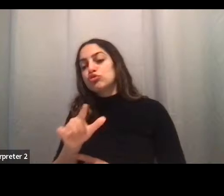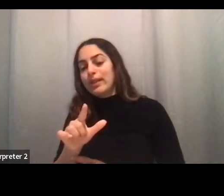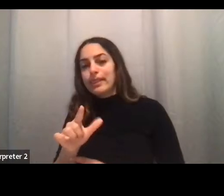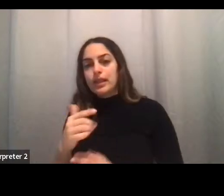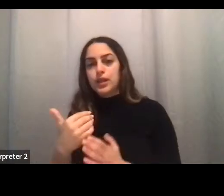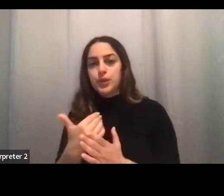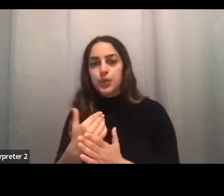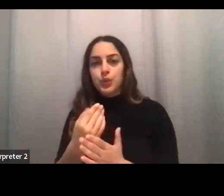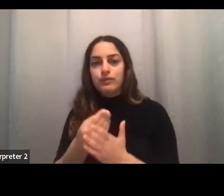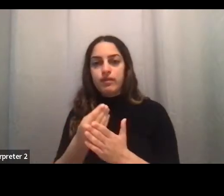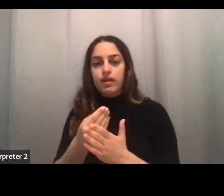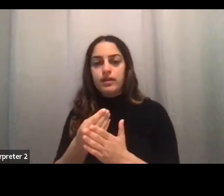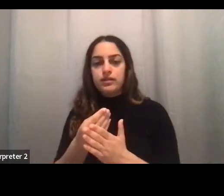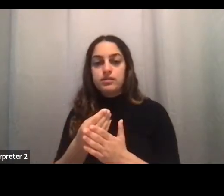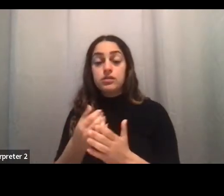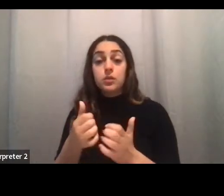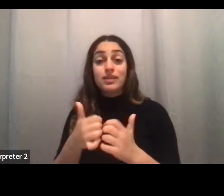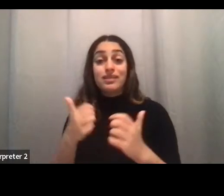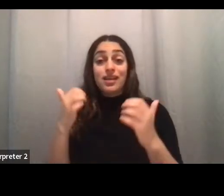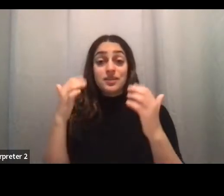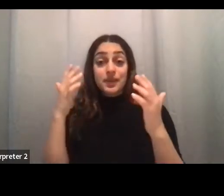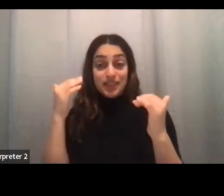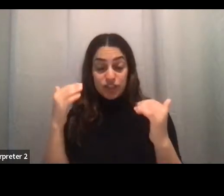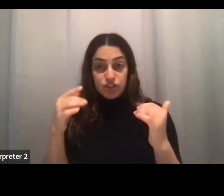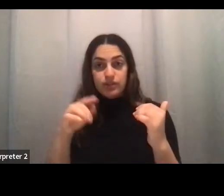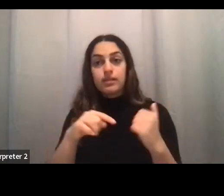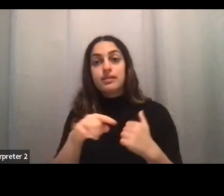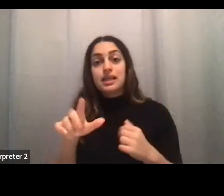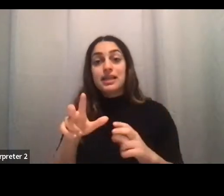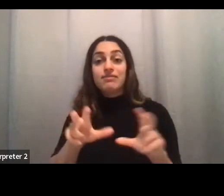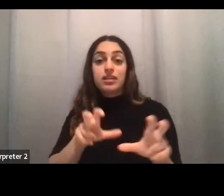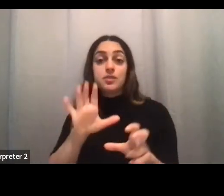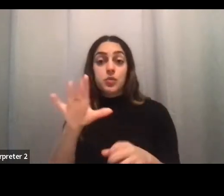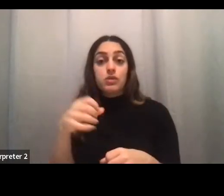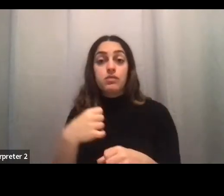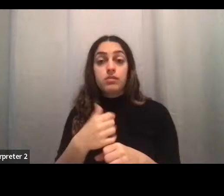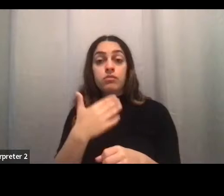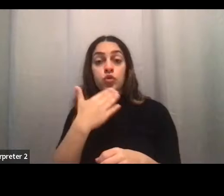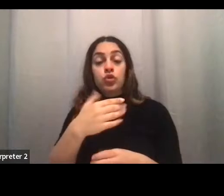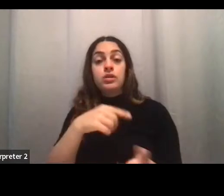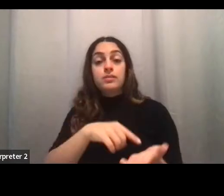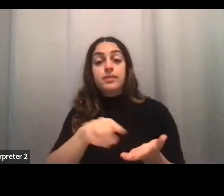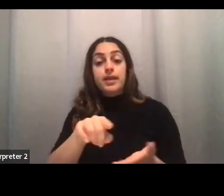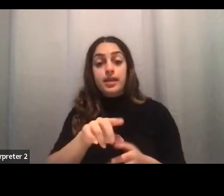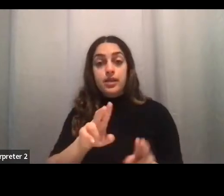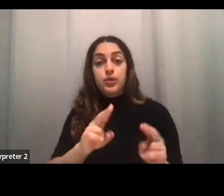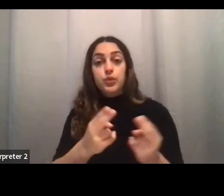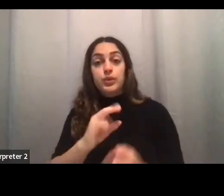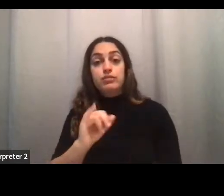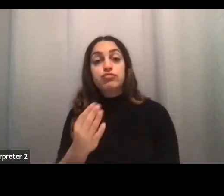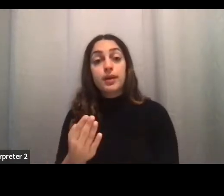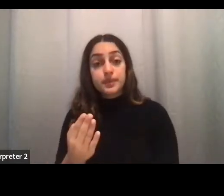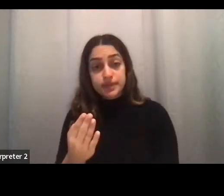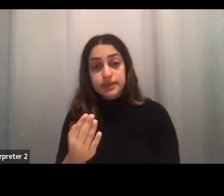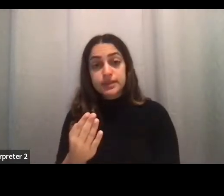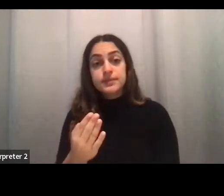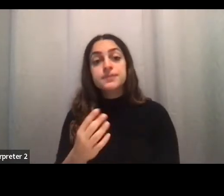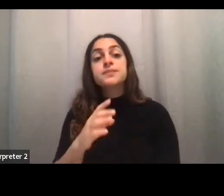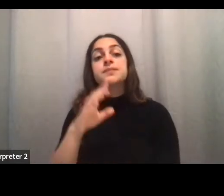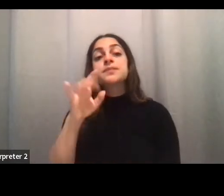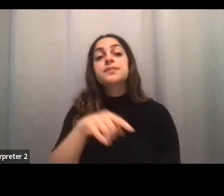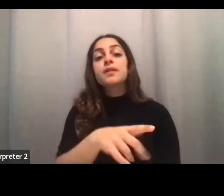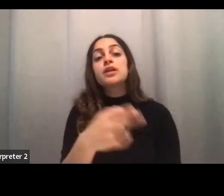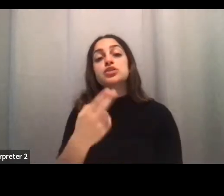funds with the expectation that the investment will create good paying union jobs this historic level of